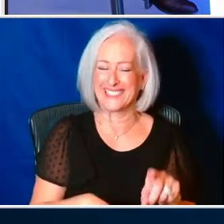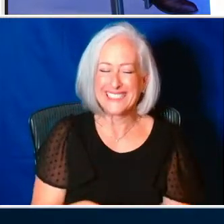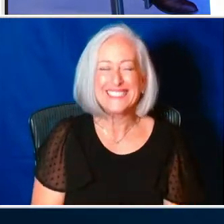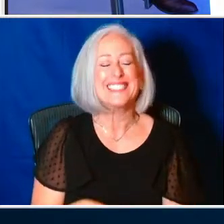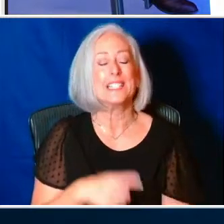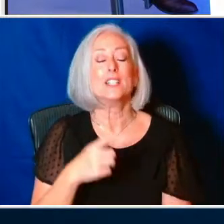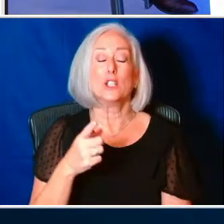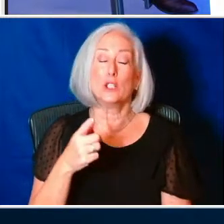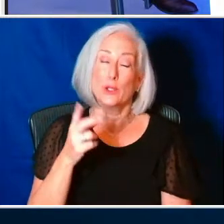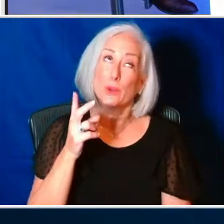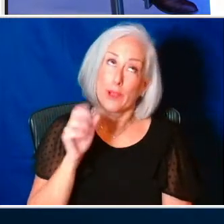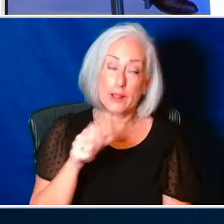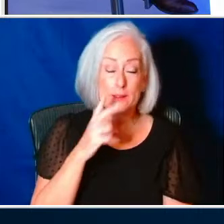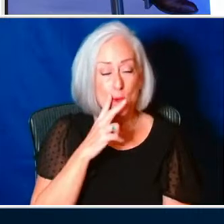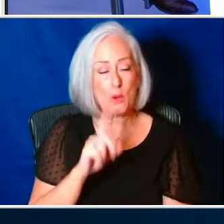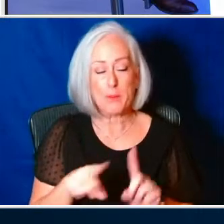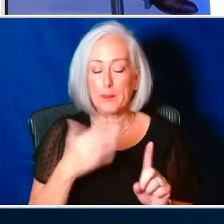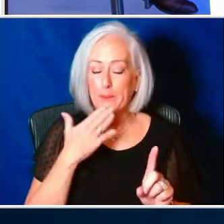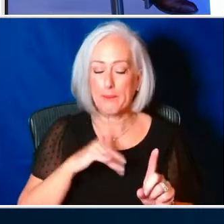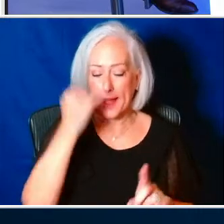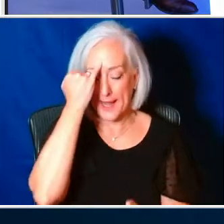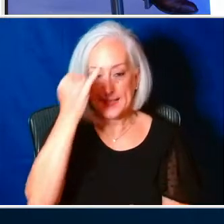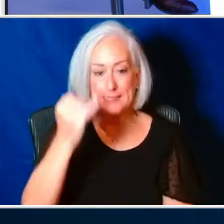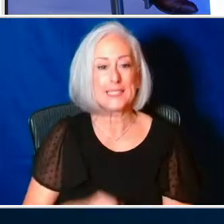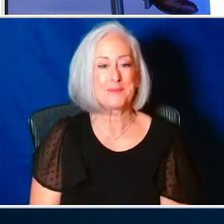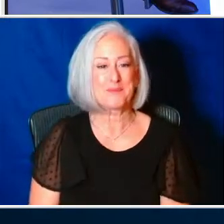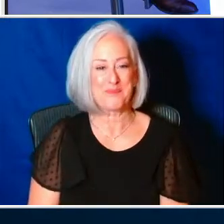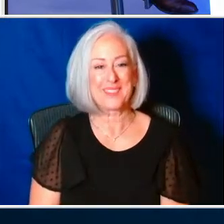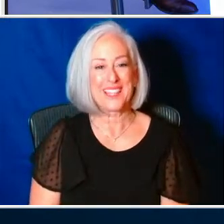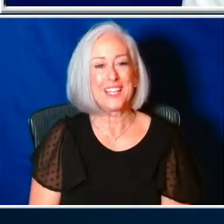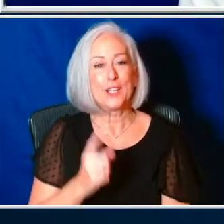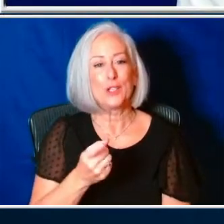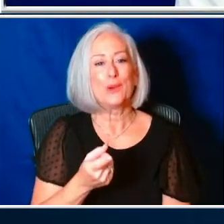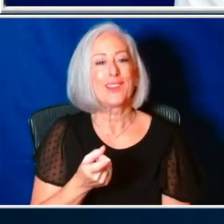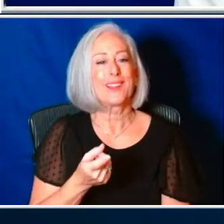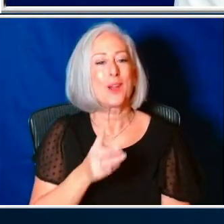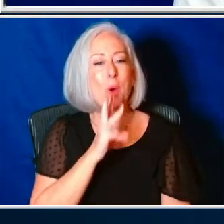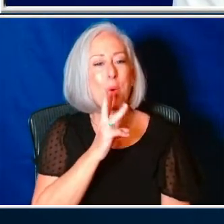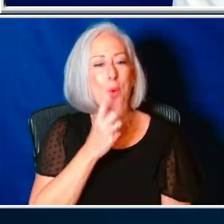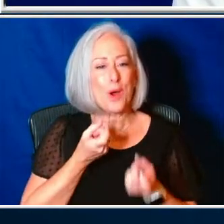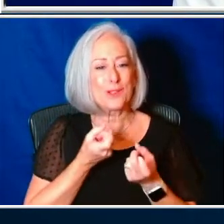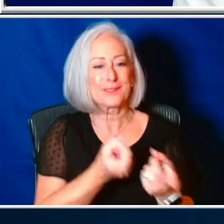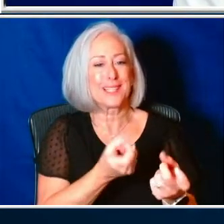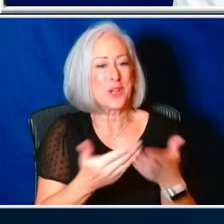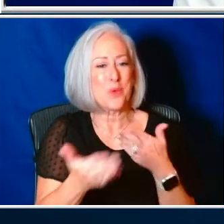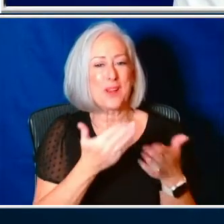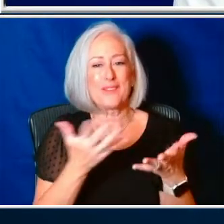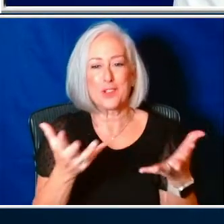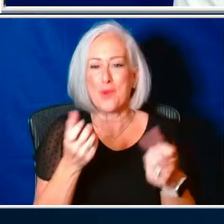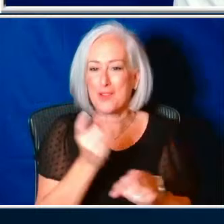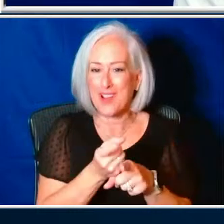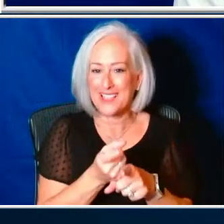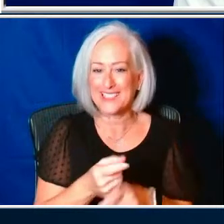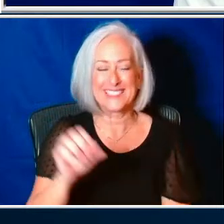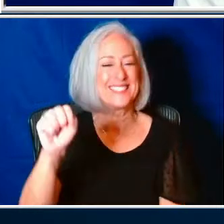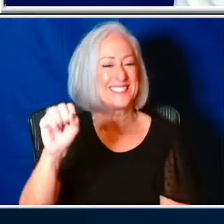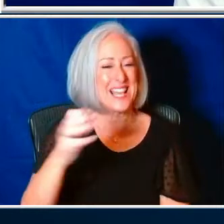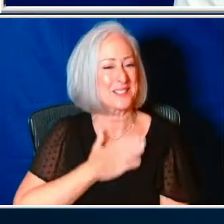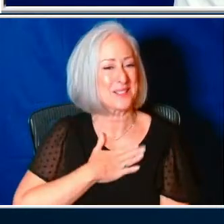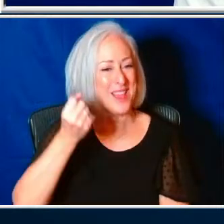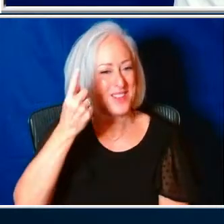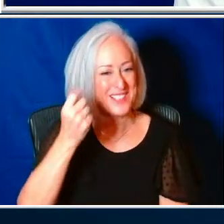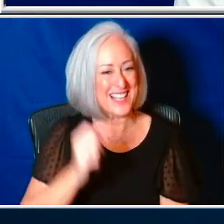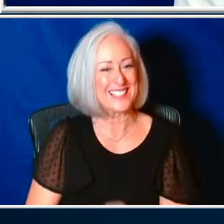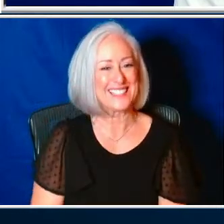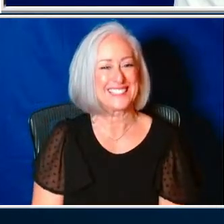idea. But you can go, water skiing. You can do anything you want, right? Yes, that's my understanding. Okay.